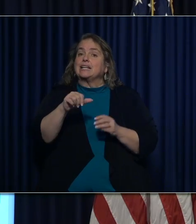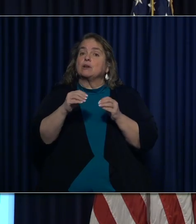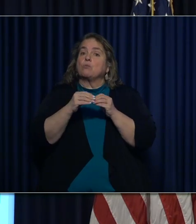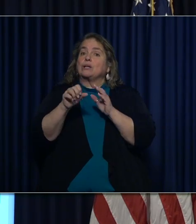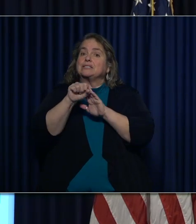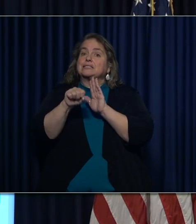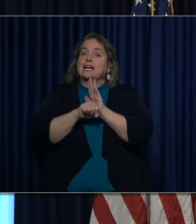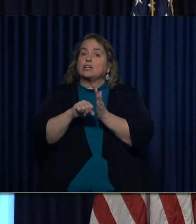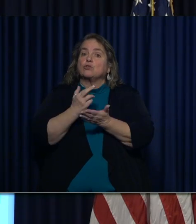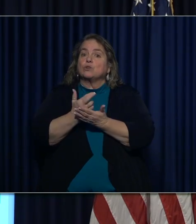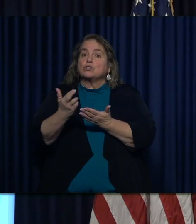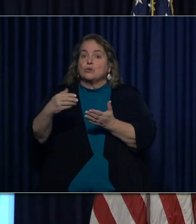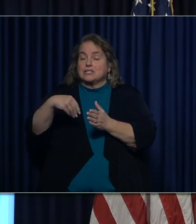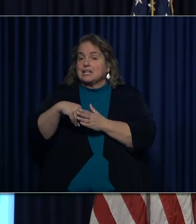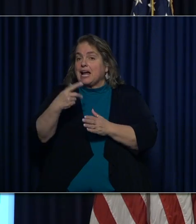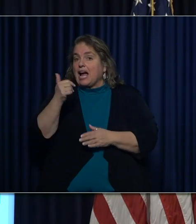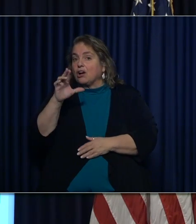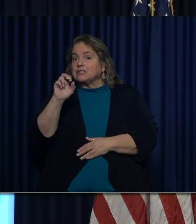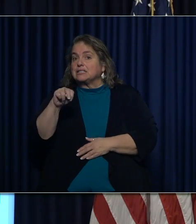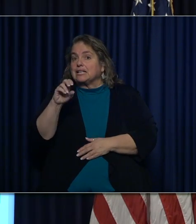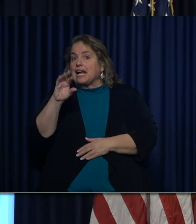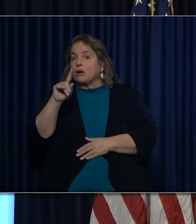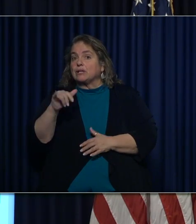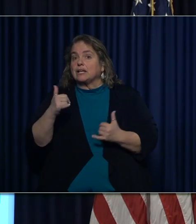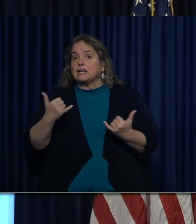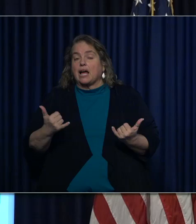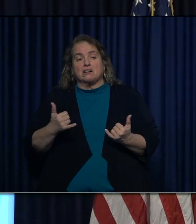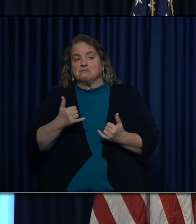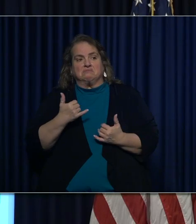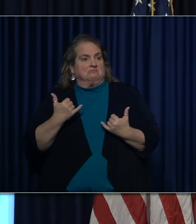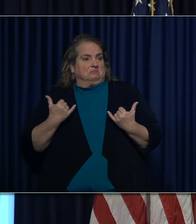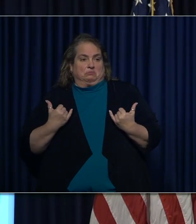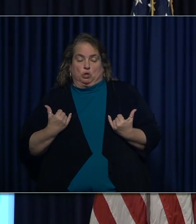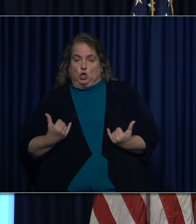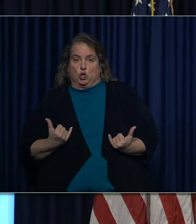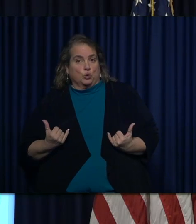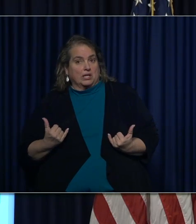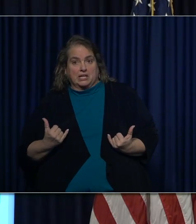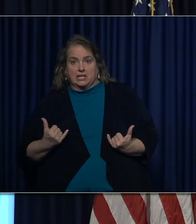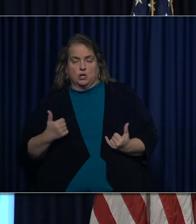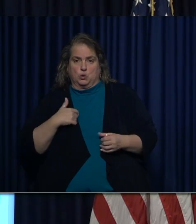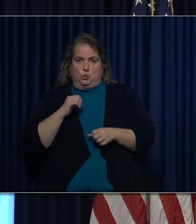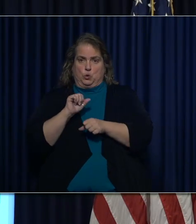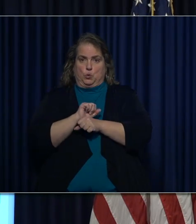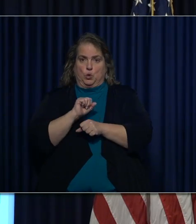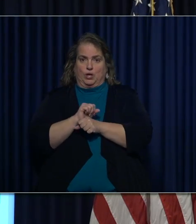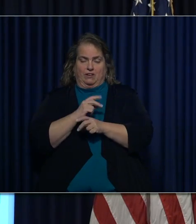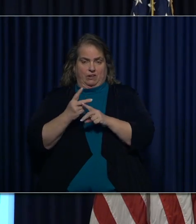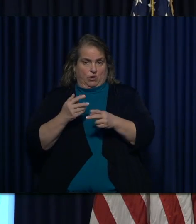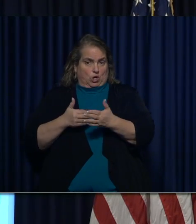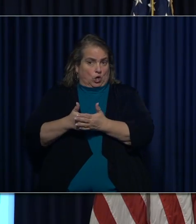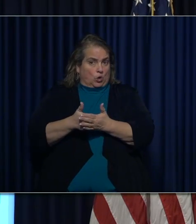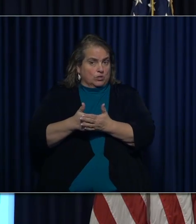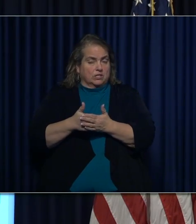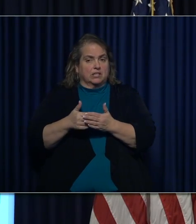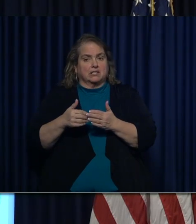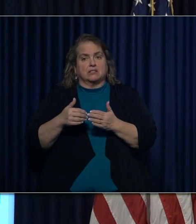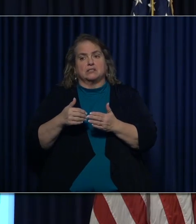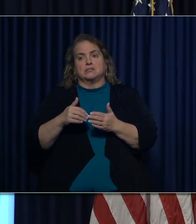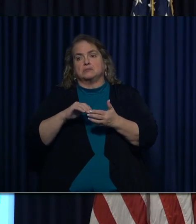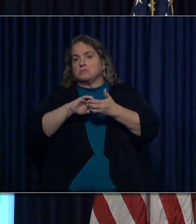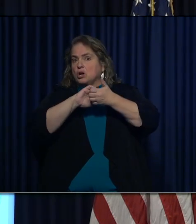being deployed in Harrison County right now, personnel? At the moment, we're working very closely in